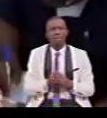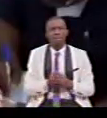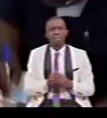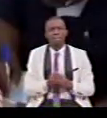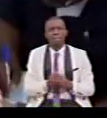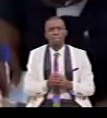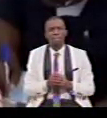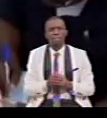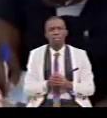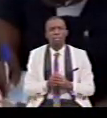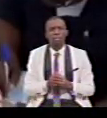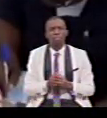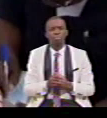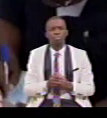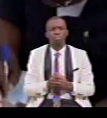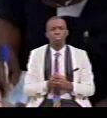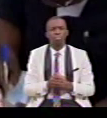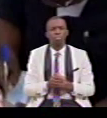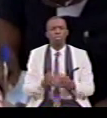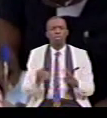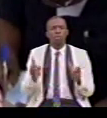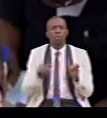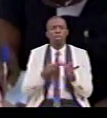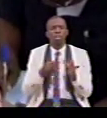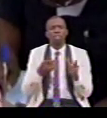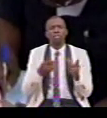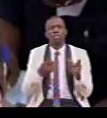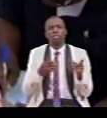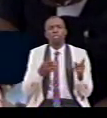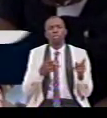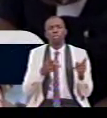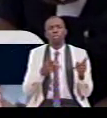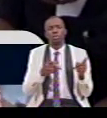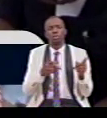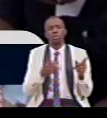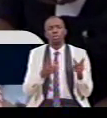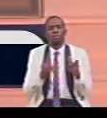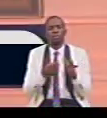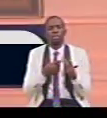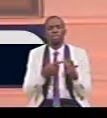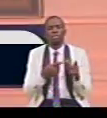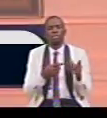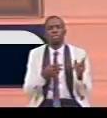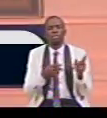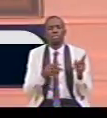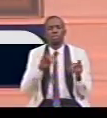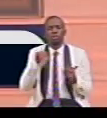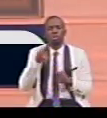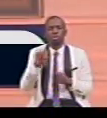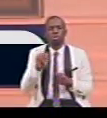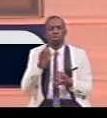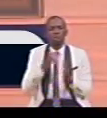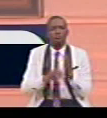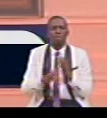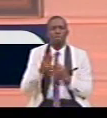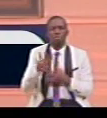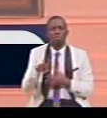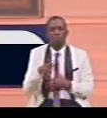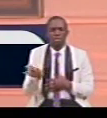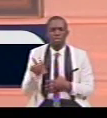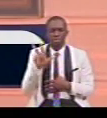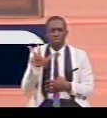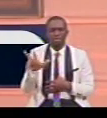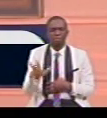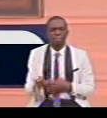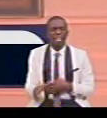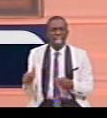4 first John chapter four I'm reading from verse 3. first John chapter 4 we're reading from verse 3 and